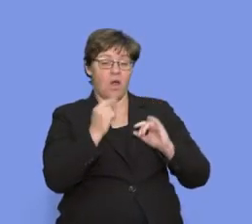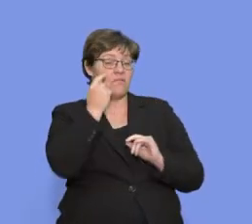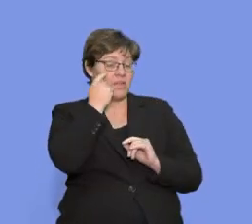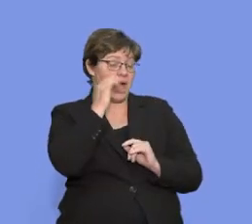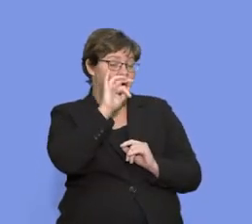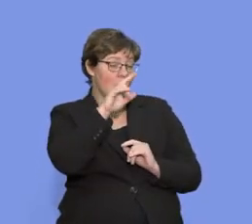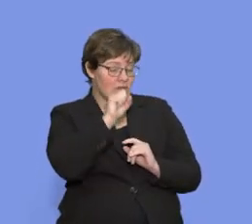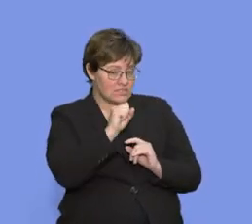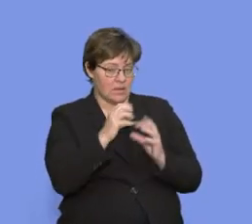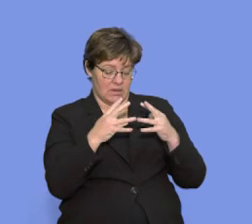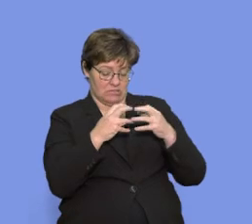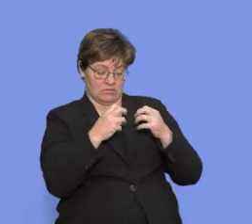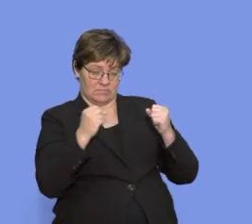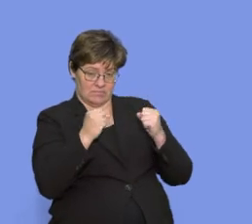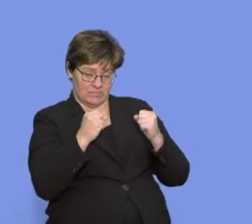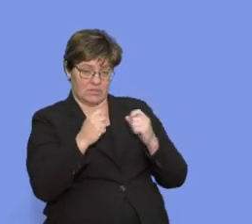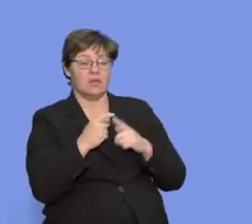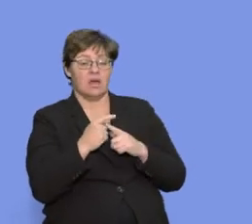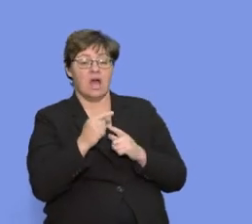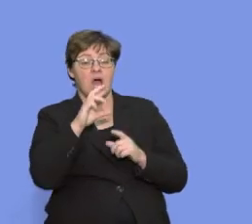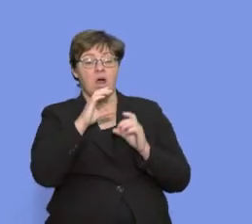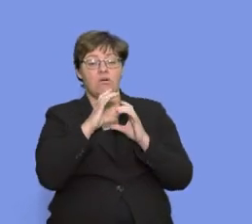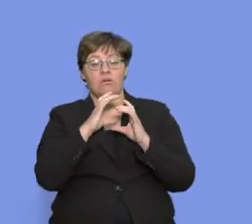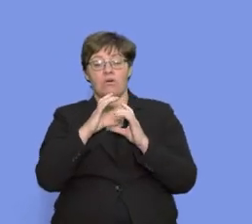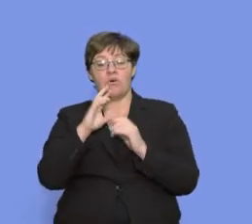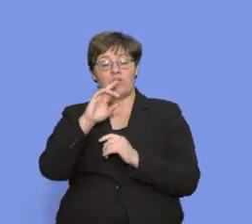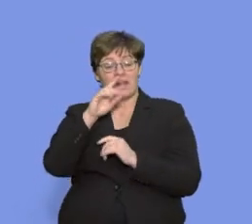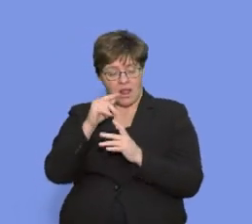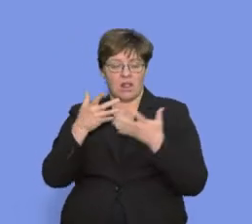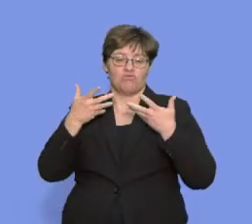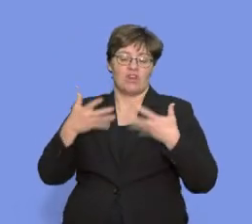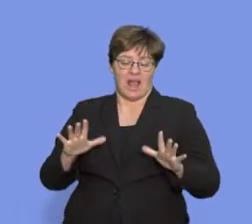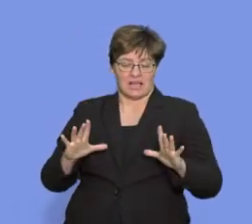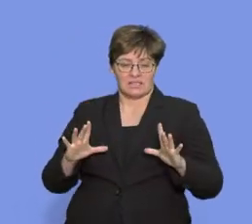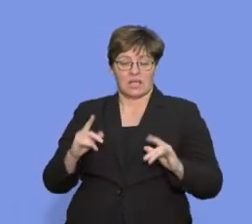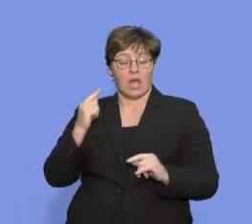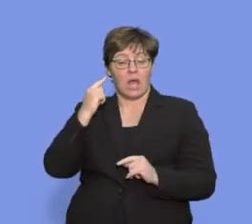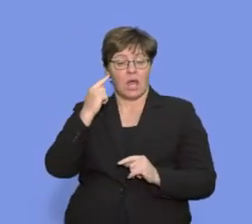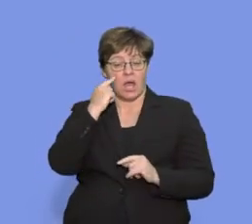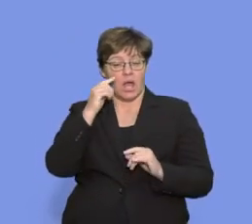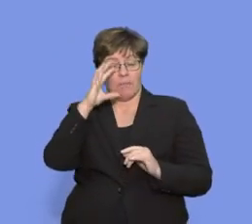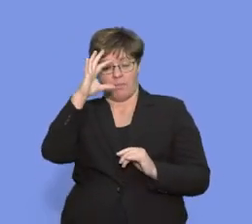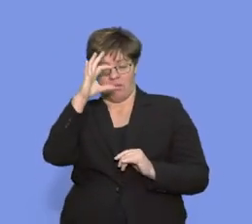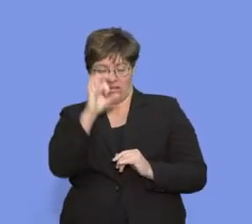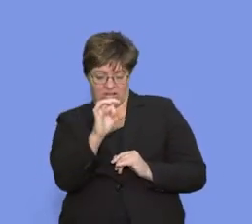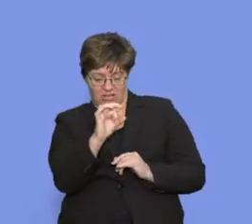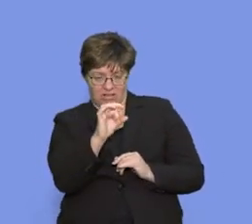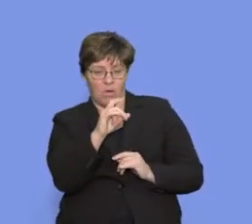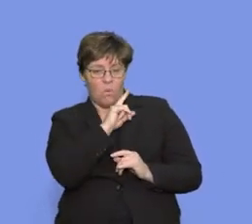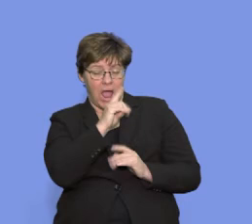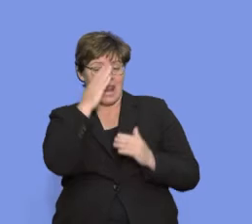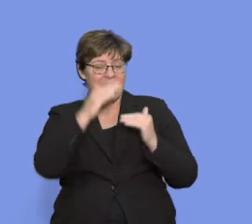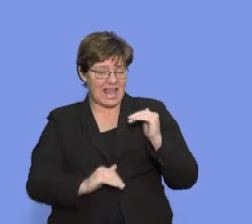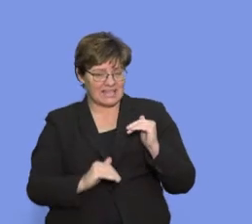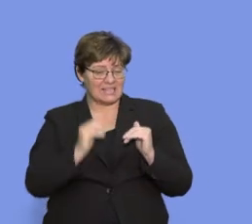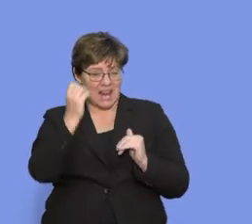the iris will contract, the radial muscles will relax, the pupil will constrict because you need